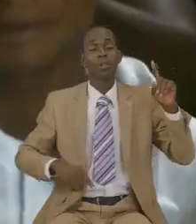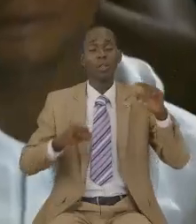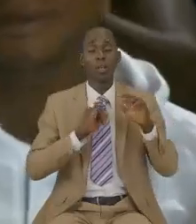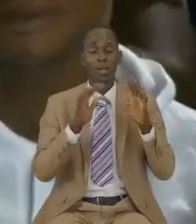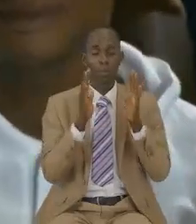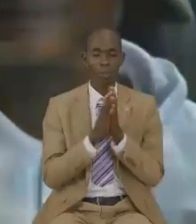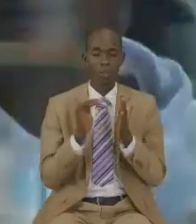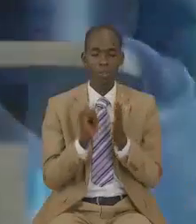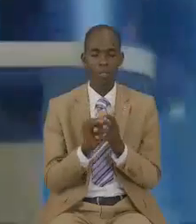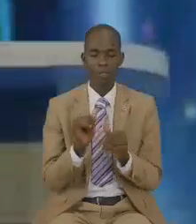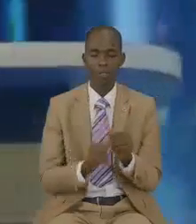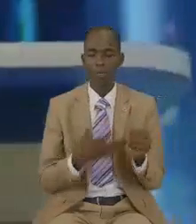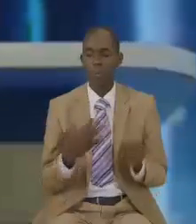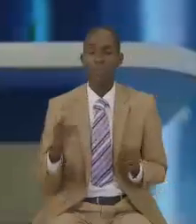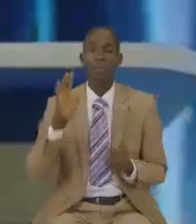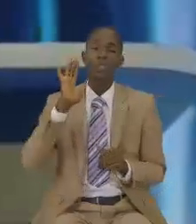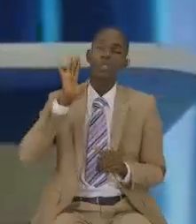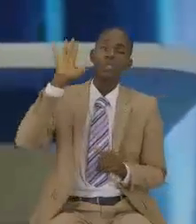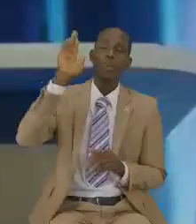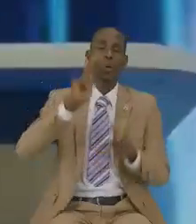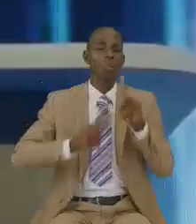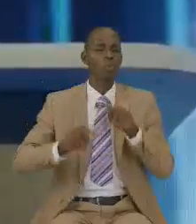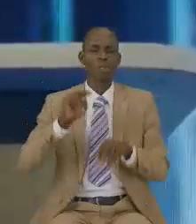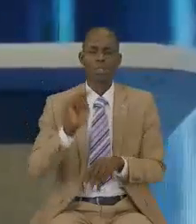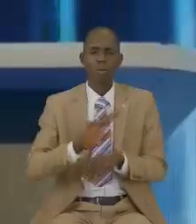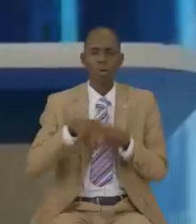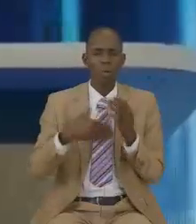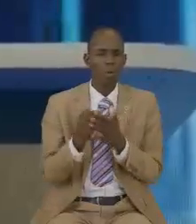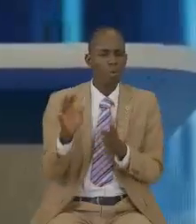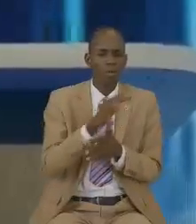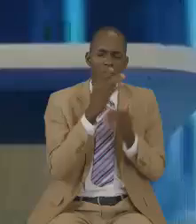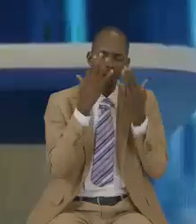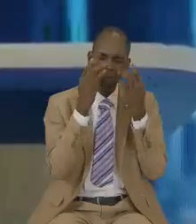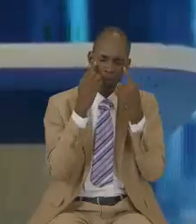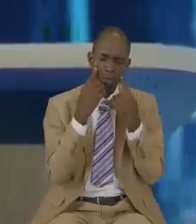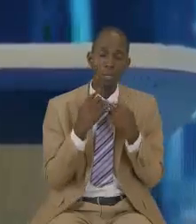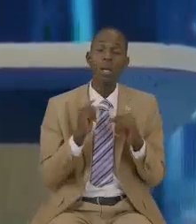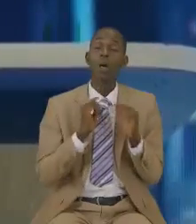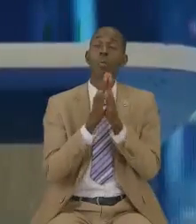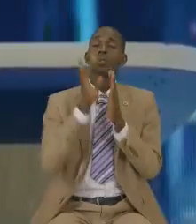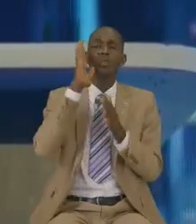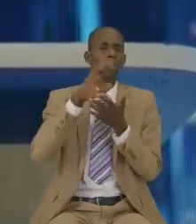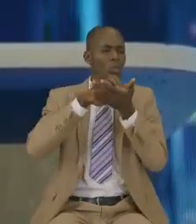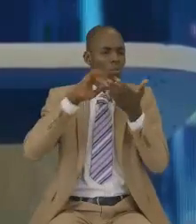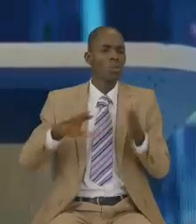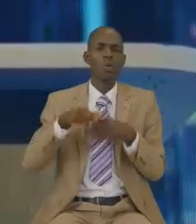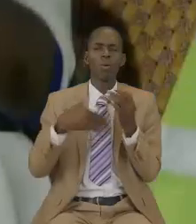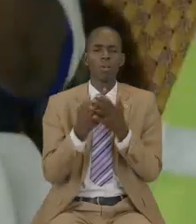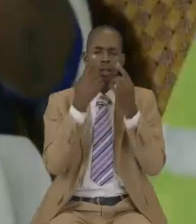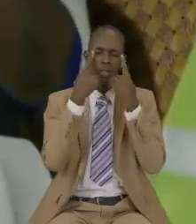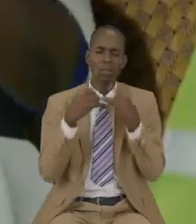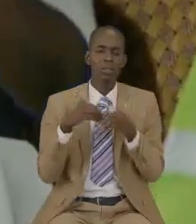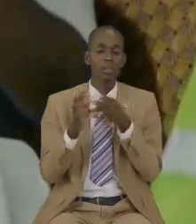that everything your people need, all their tears, I pray you dry up their tears.